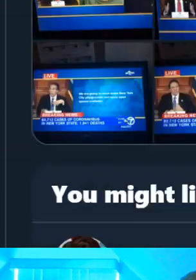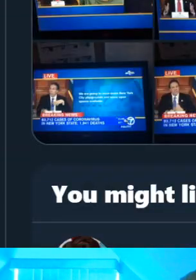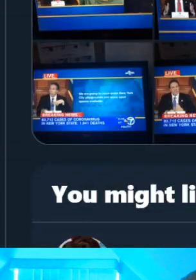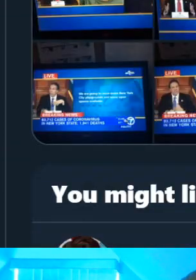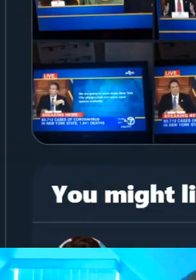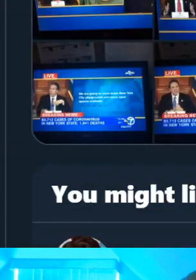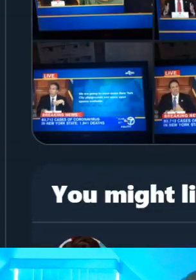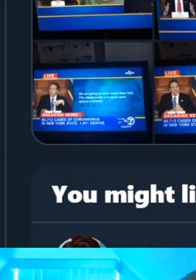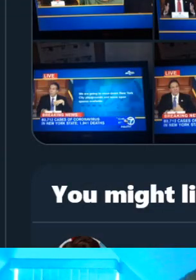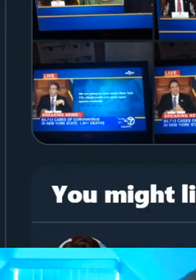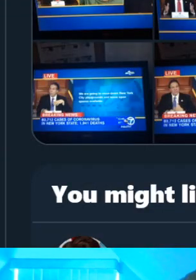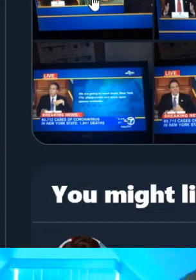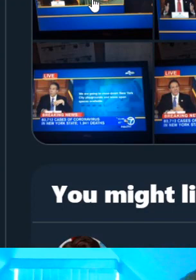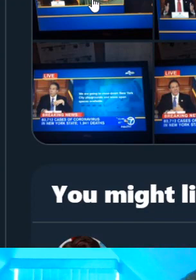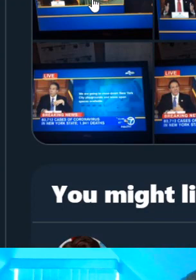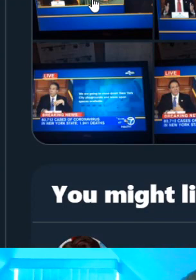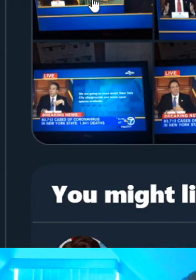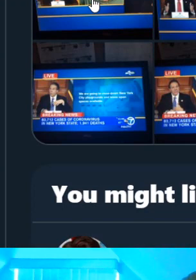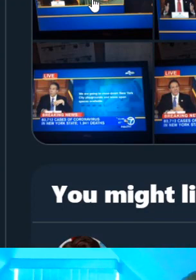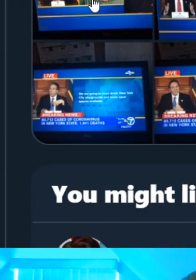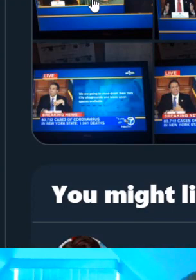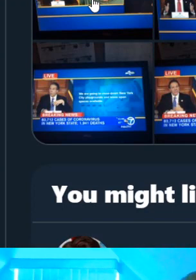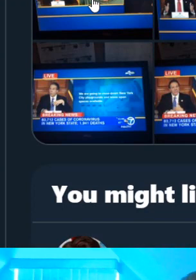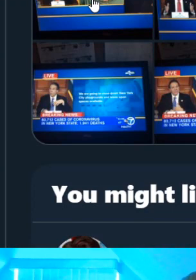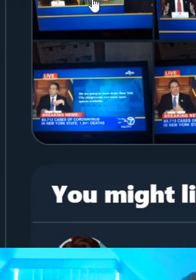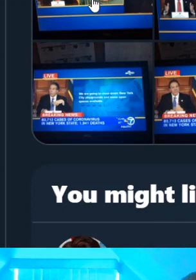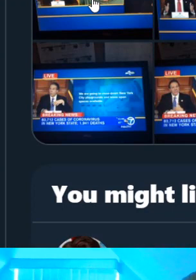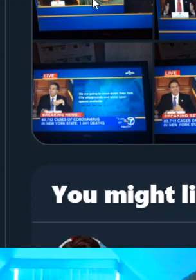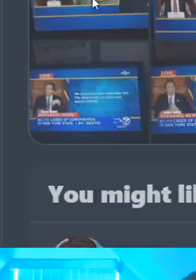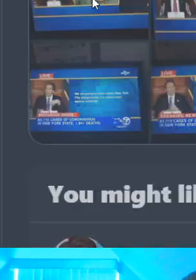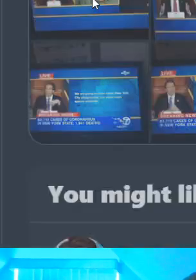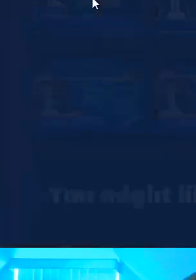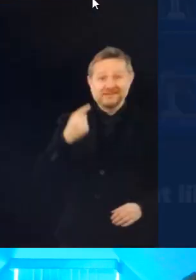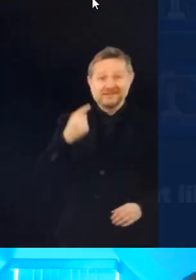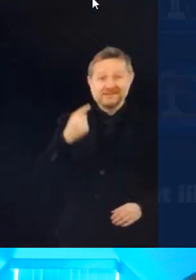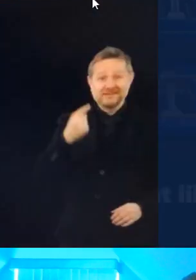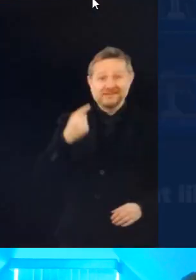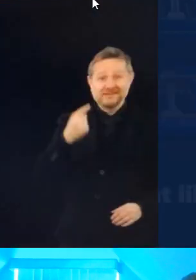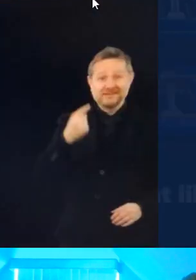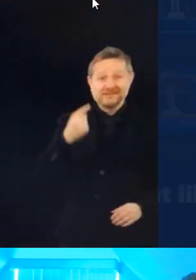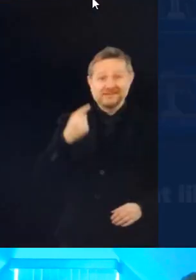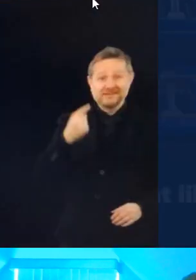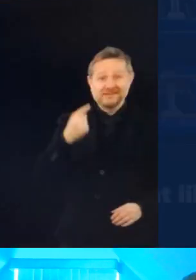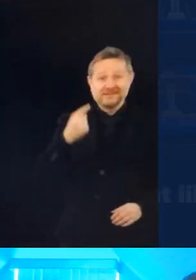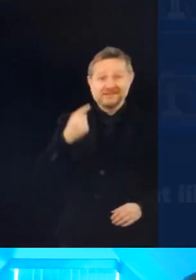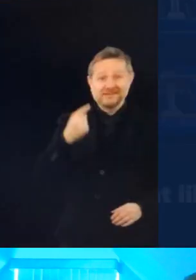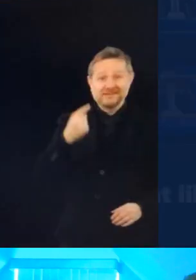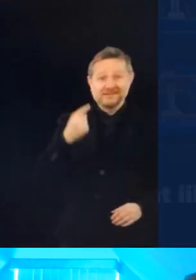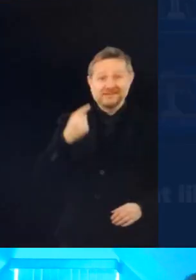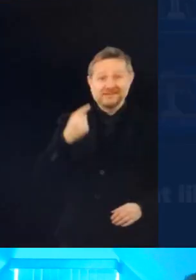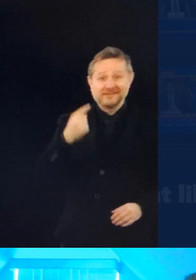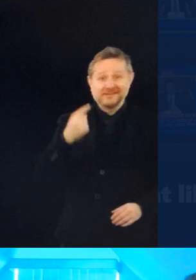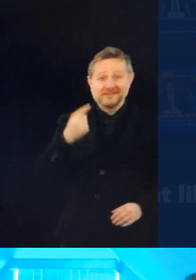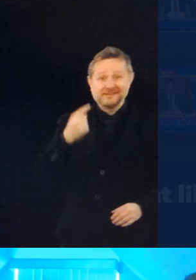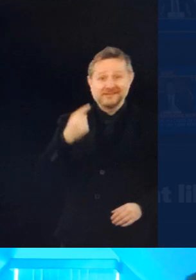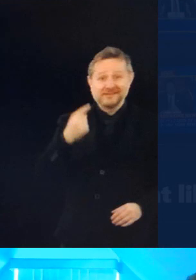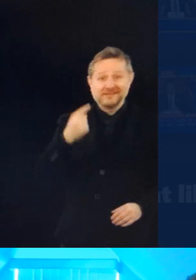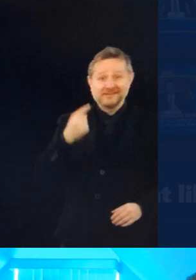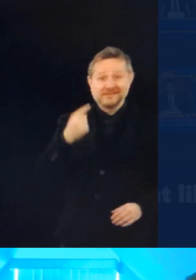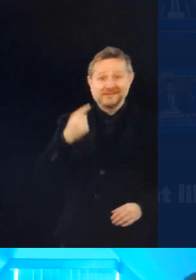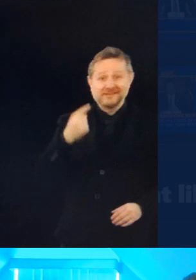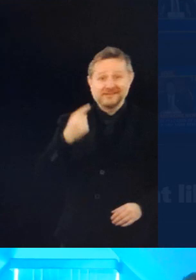you do have any necessary medical supplies, please reach out to us here in New York. We are that desperate